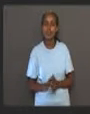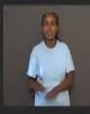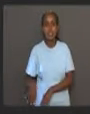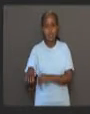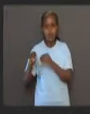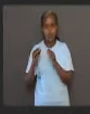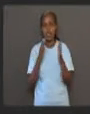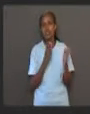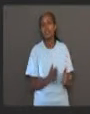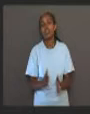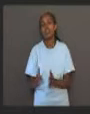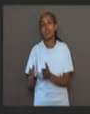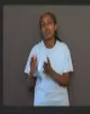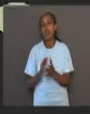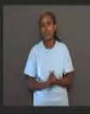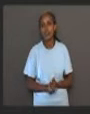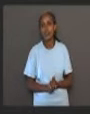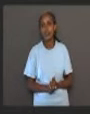Students, let's get ready.